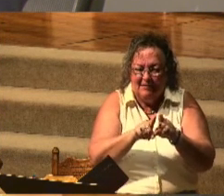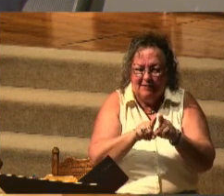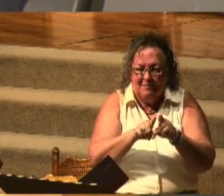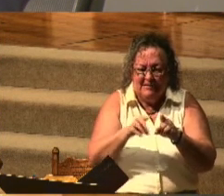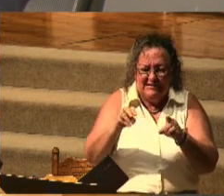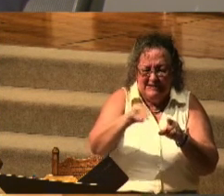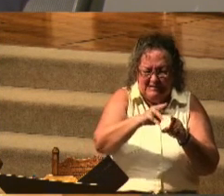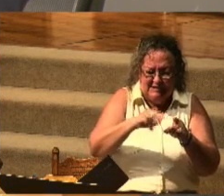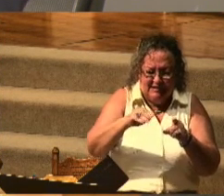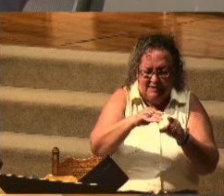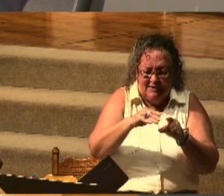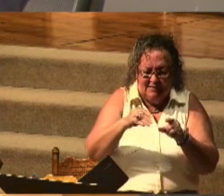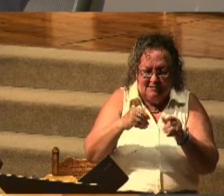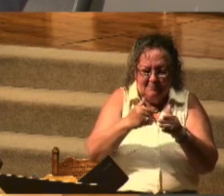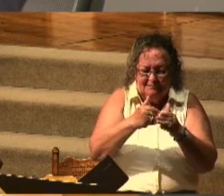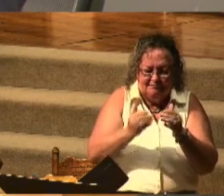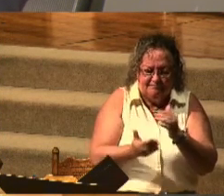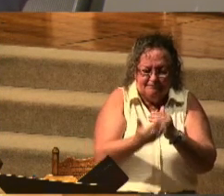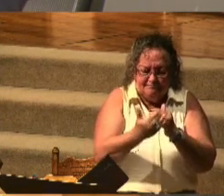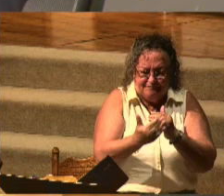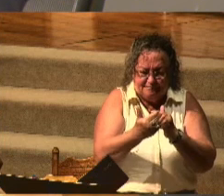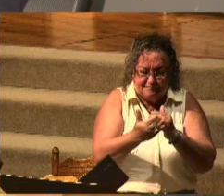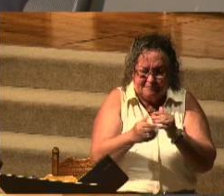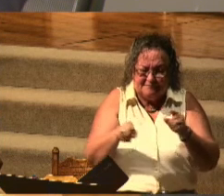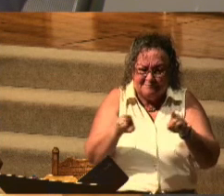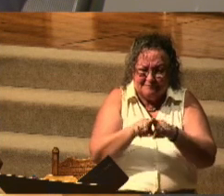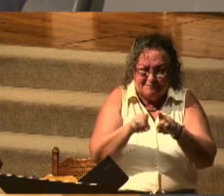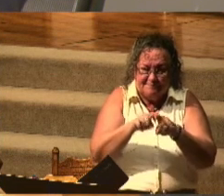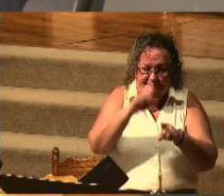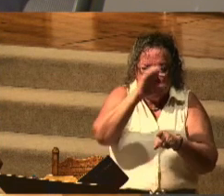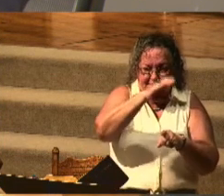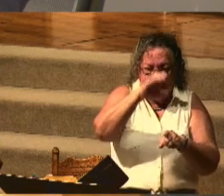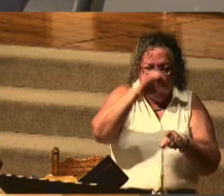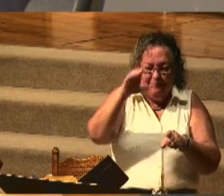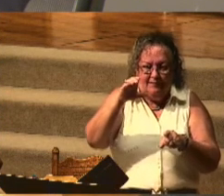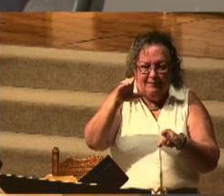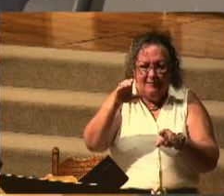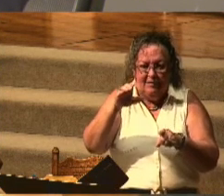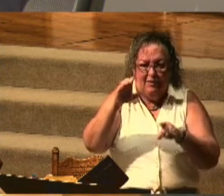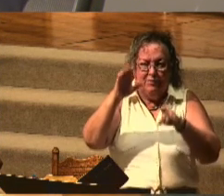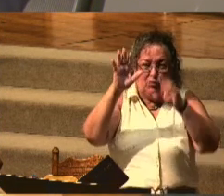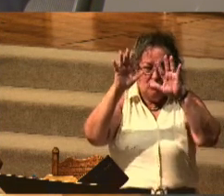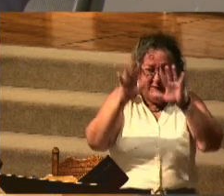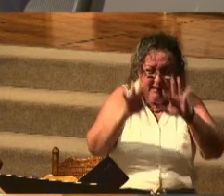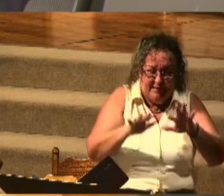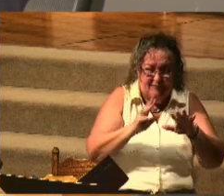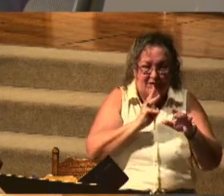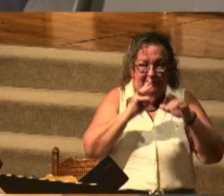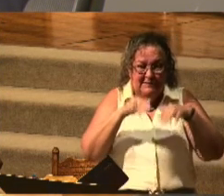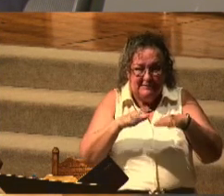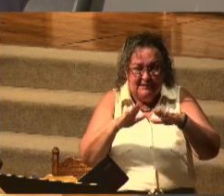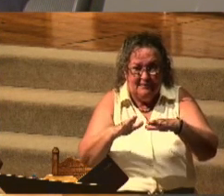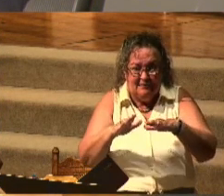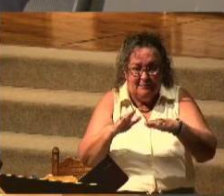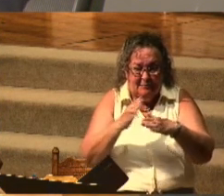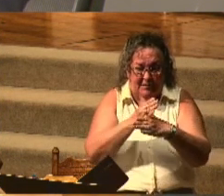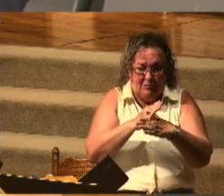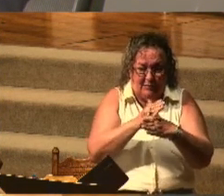rest on the shore, just as sure as the clouds draw the rain from the sea, between here and